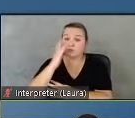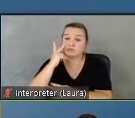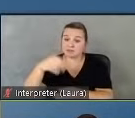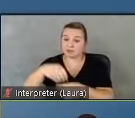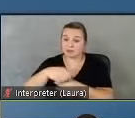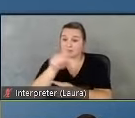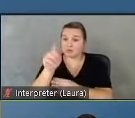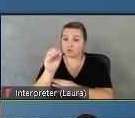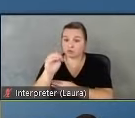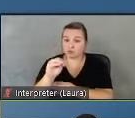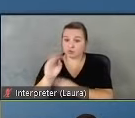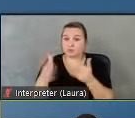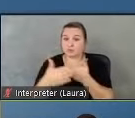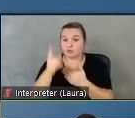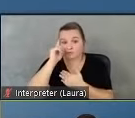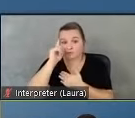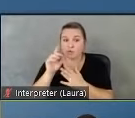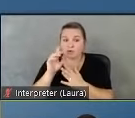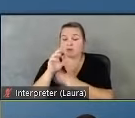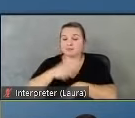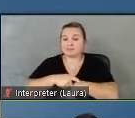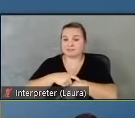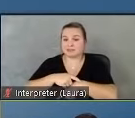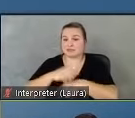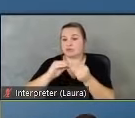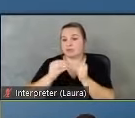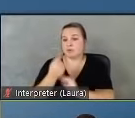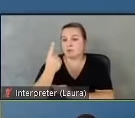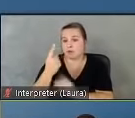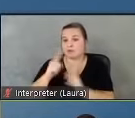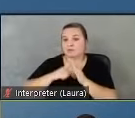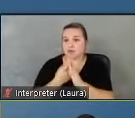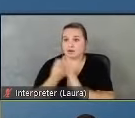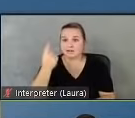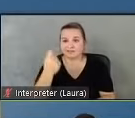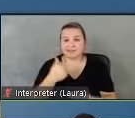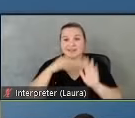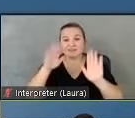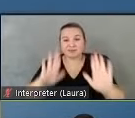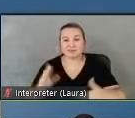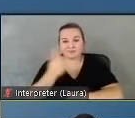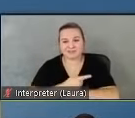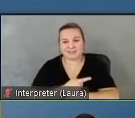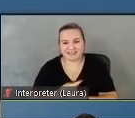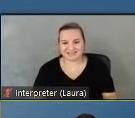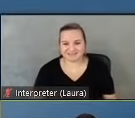rooms for concurrent session number one, starting at 11. Have a wonderful day.